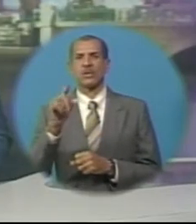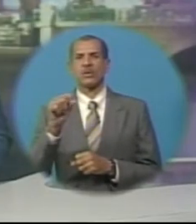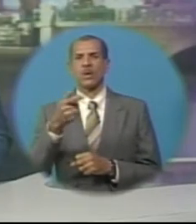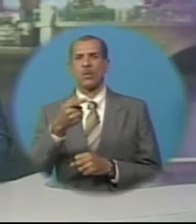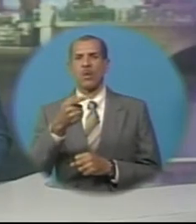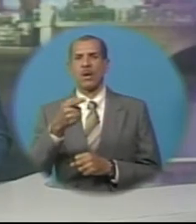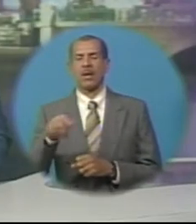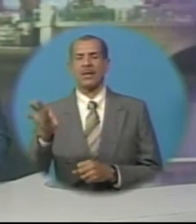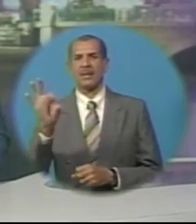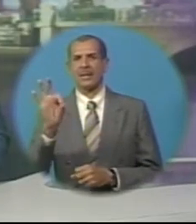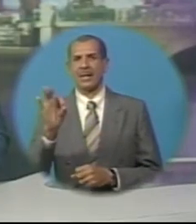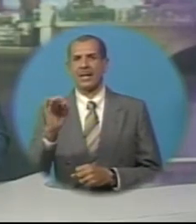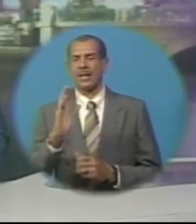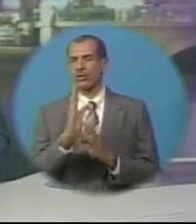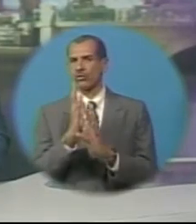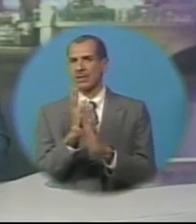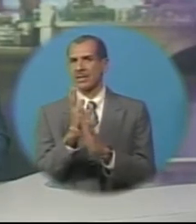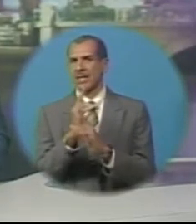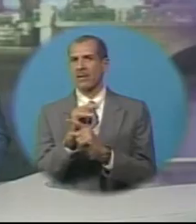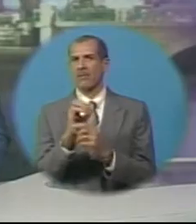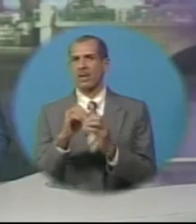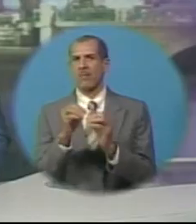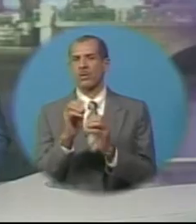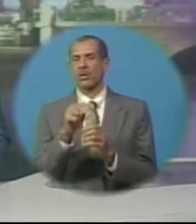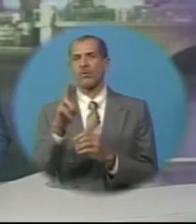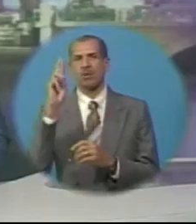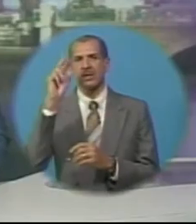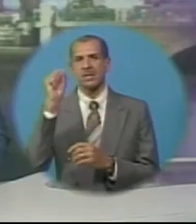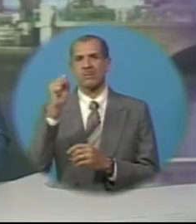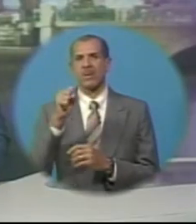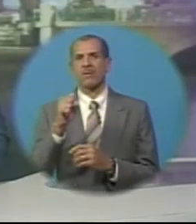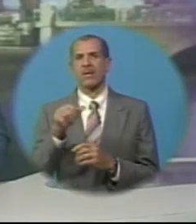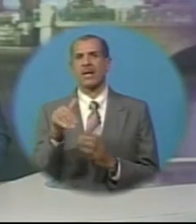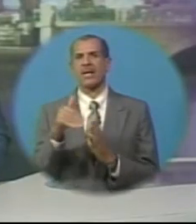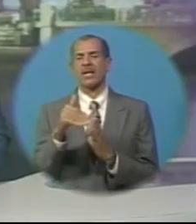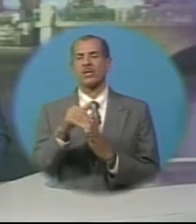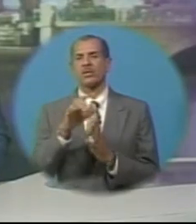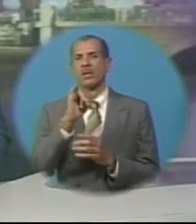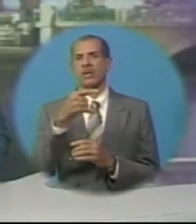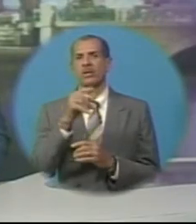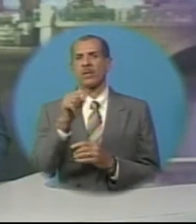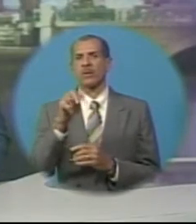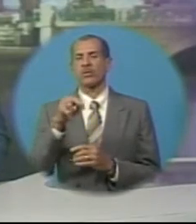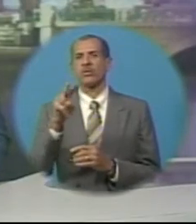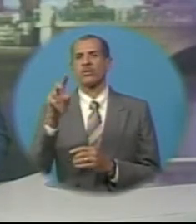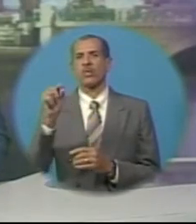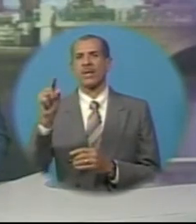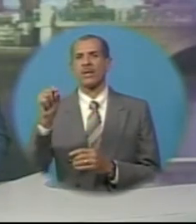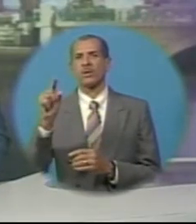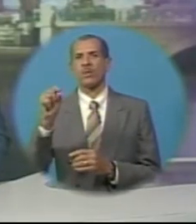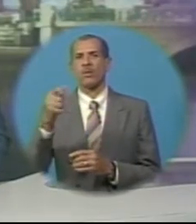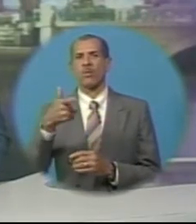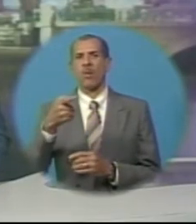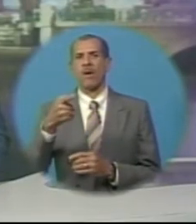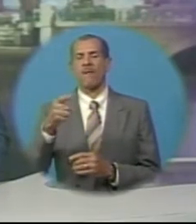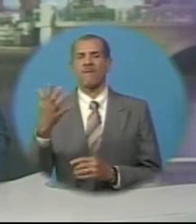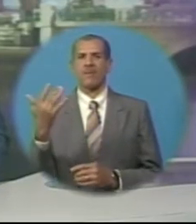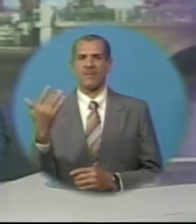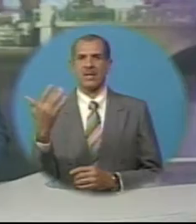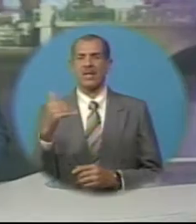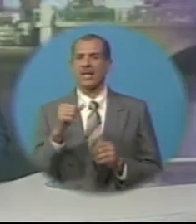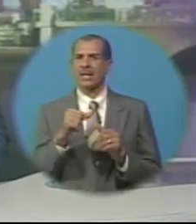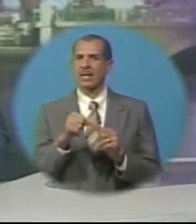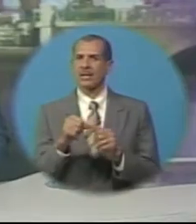was also a straight set win for the number 2, Rachel Smith, over Juliet Worrell 22-20, 21-15. The tournament